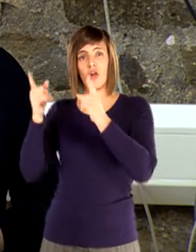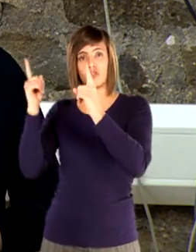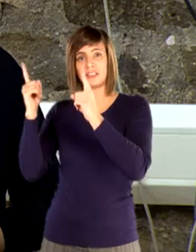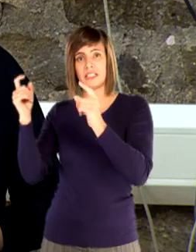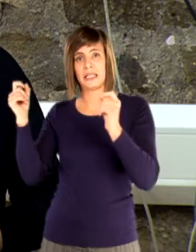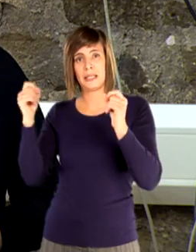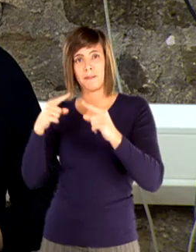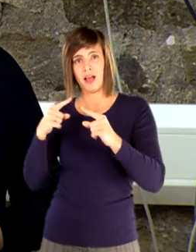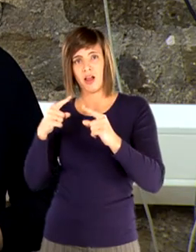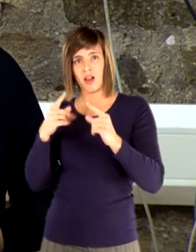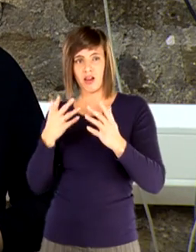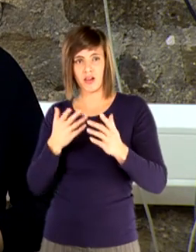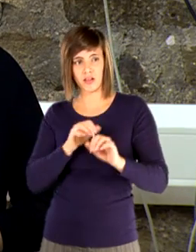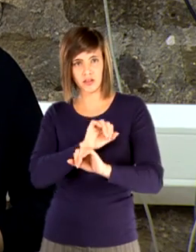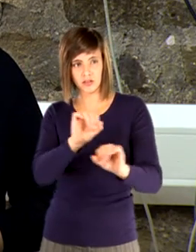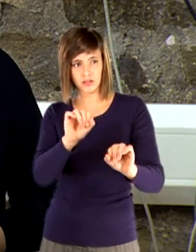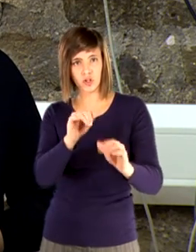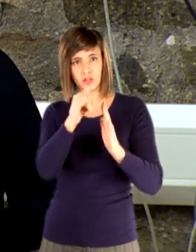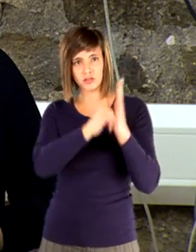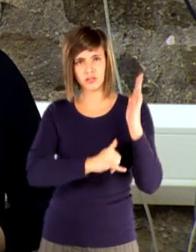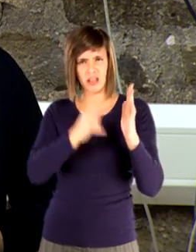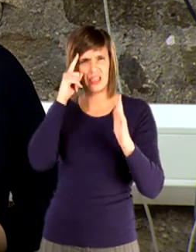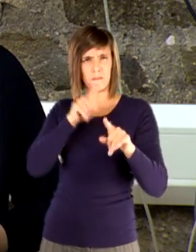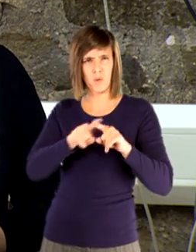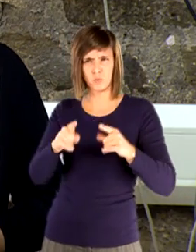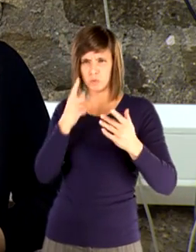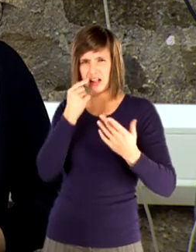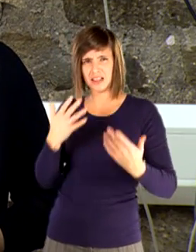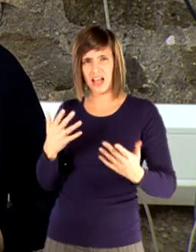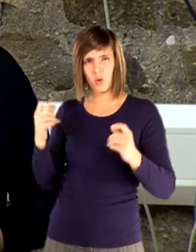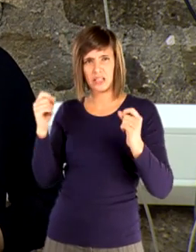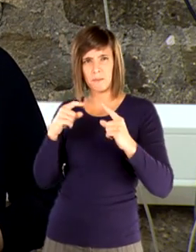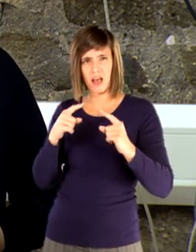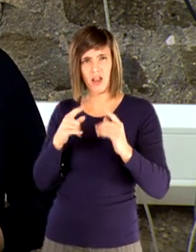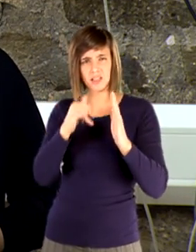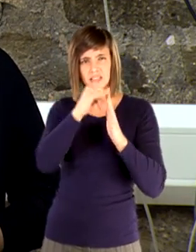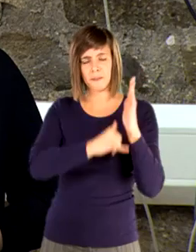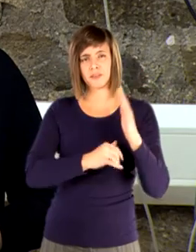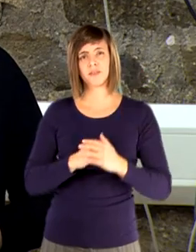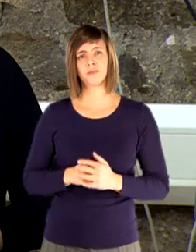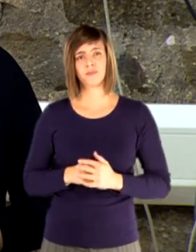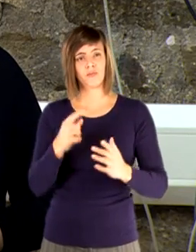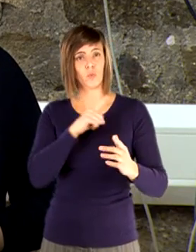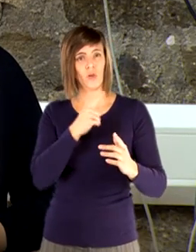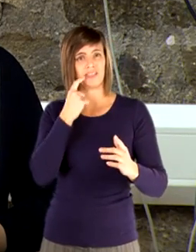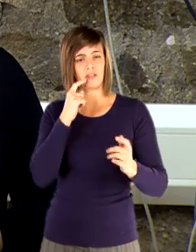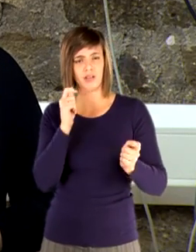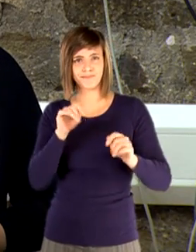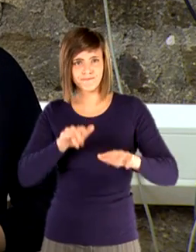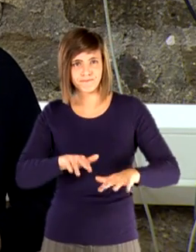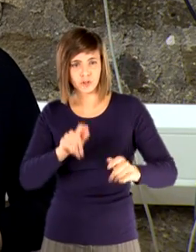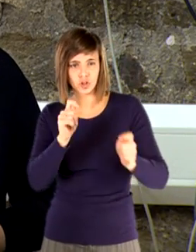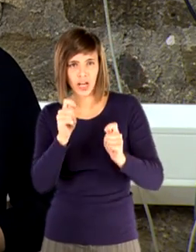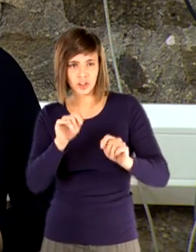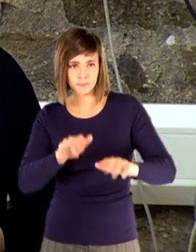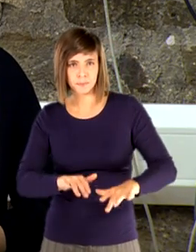to give you an electronic copy of the statement. Most people probably get that anyway these days, I would guess. But obviously it's easier to